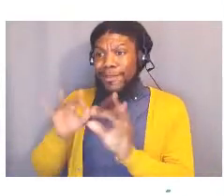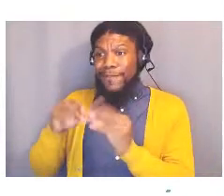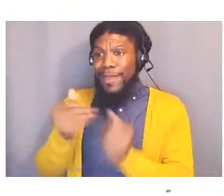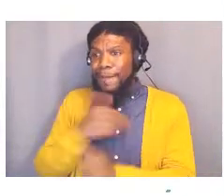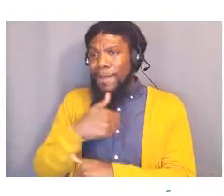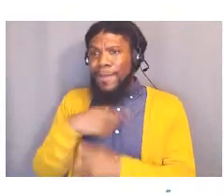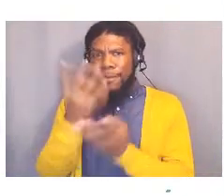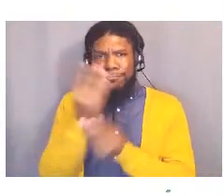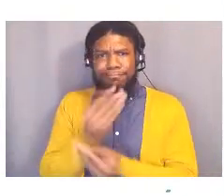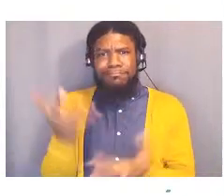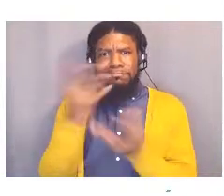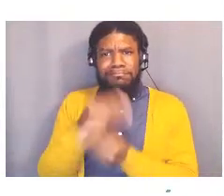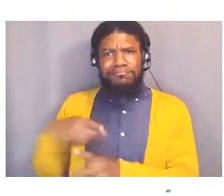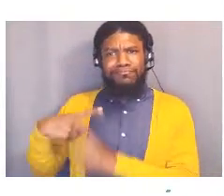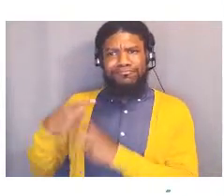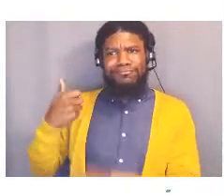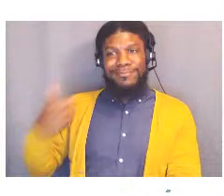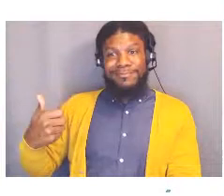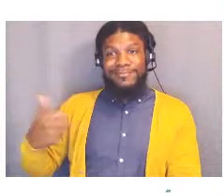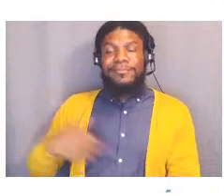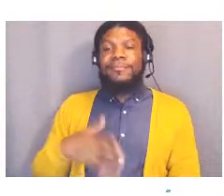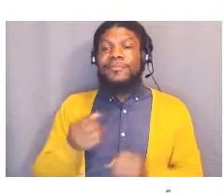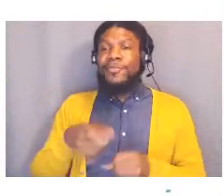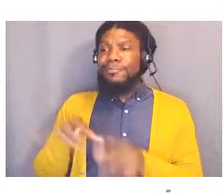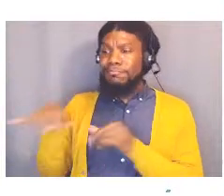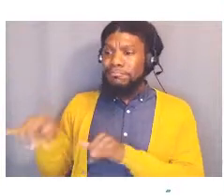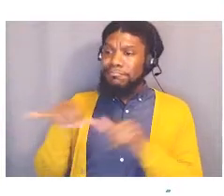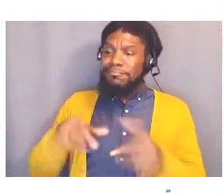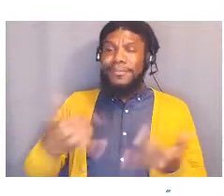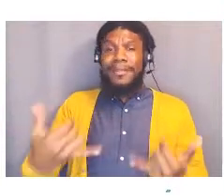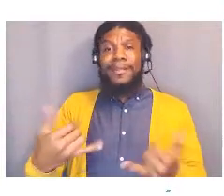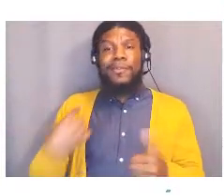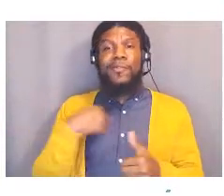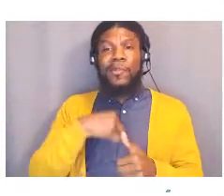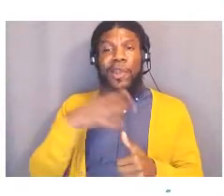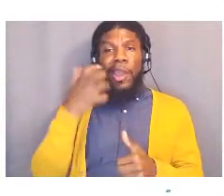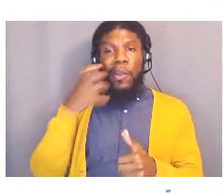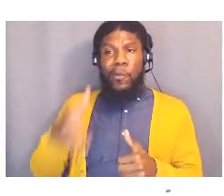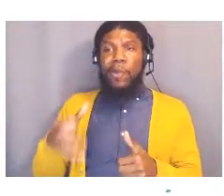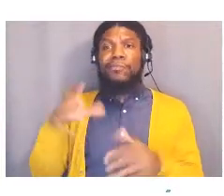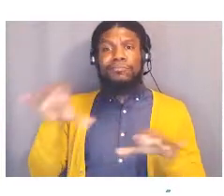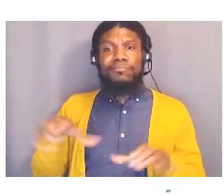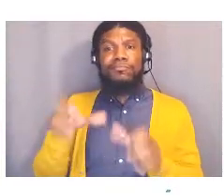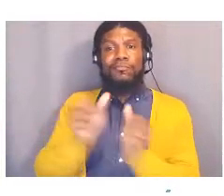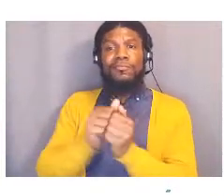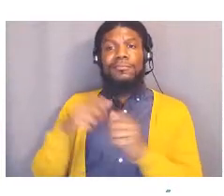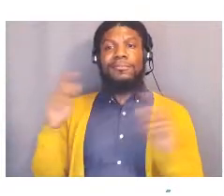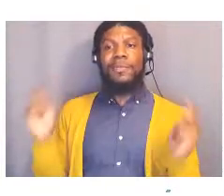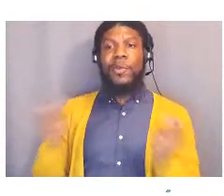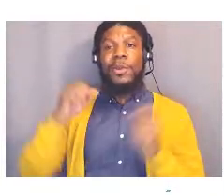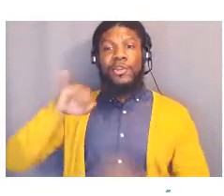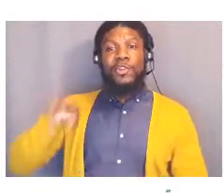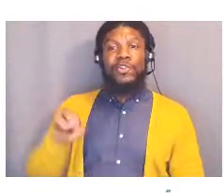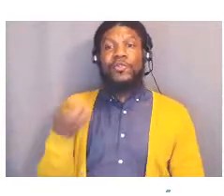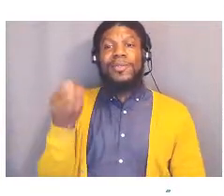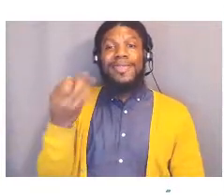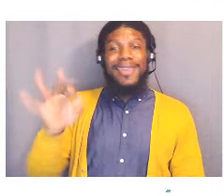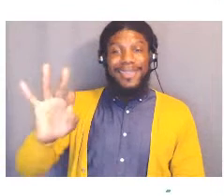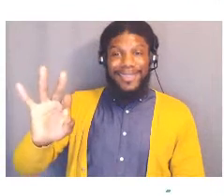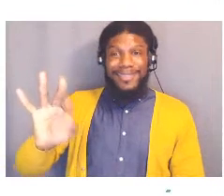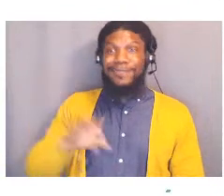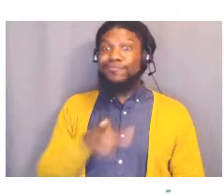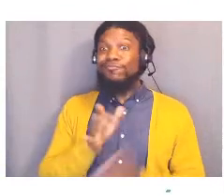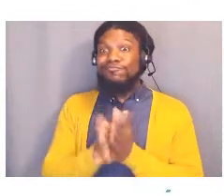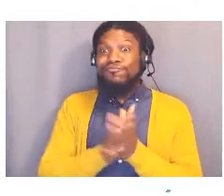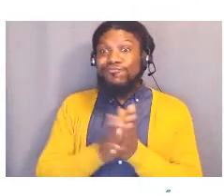that's what we're going to do today in celebrating Juneteenth. So get ready to participate in